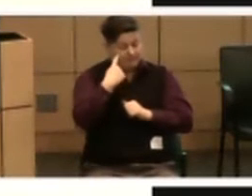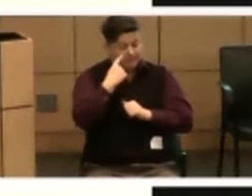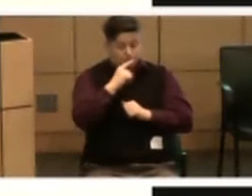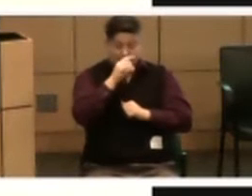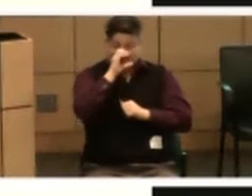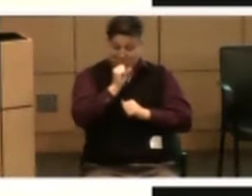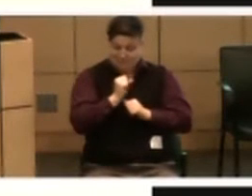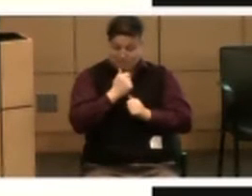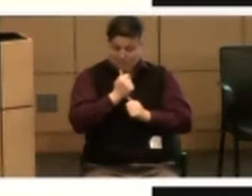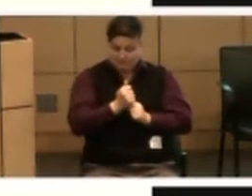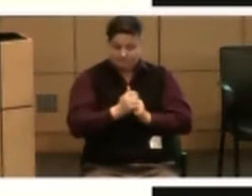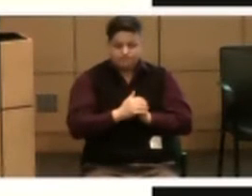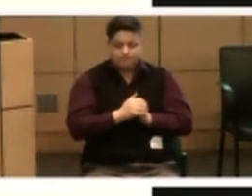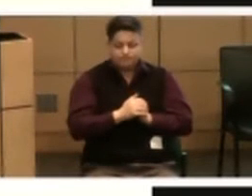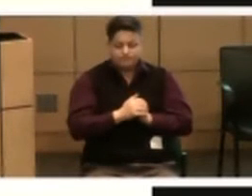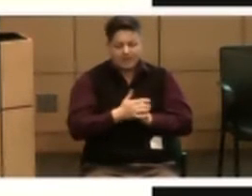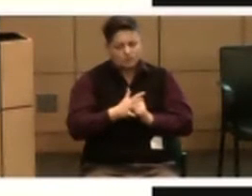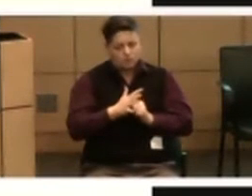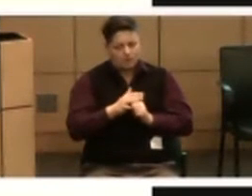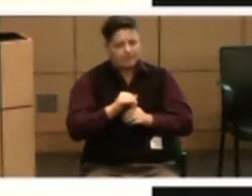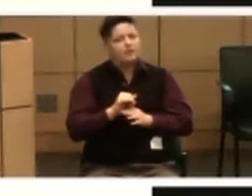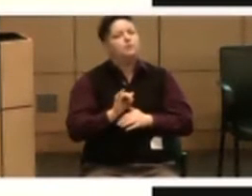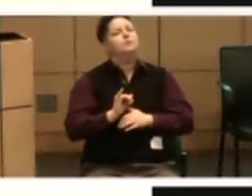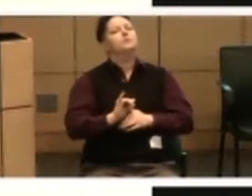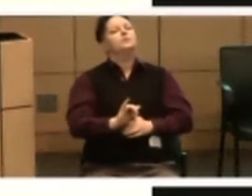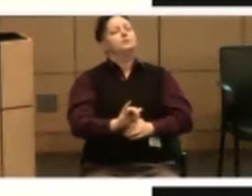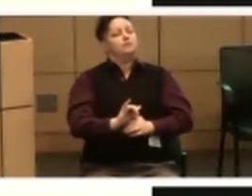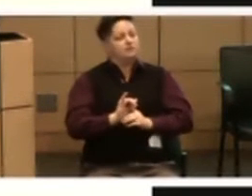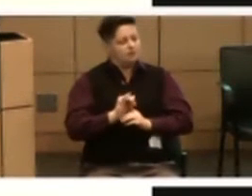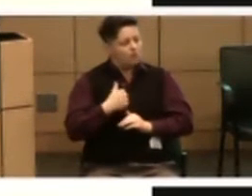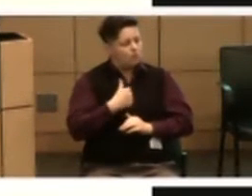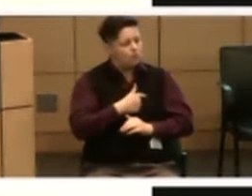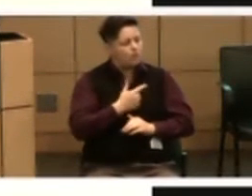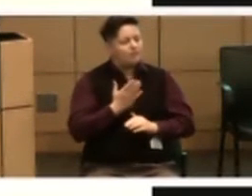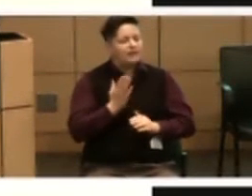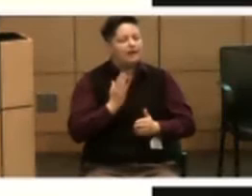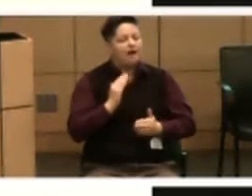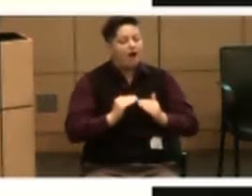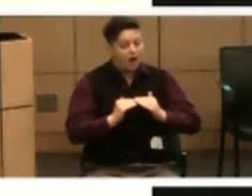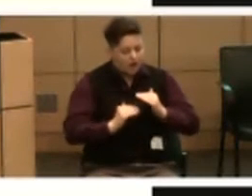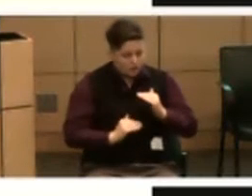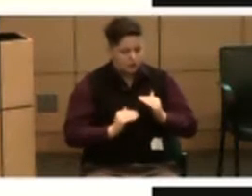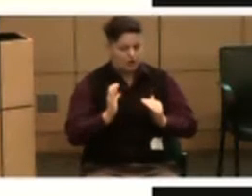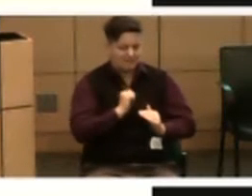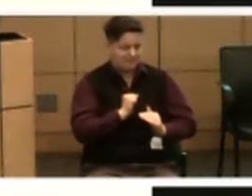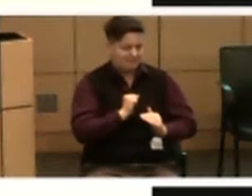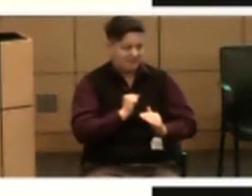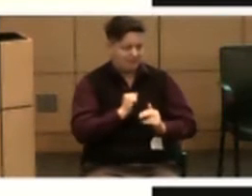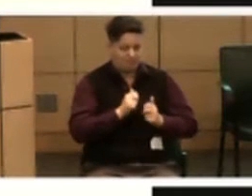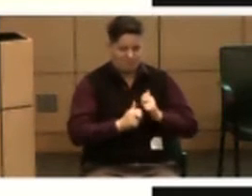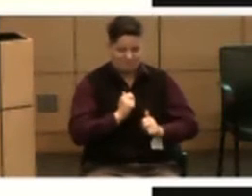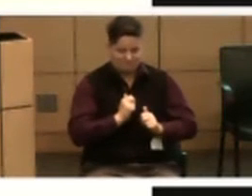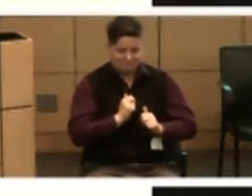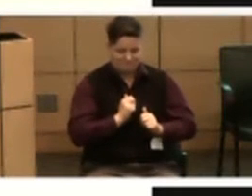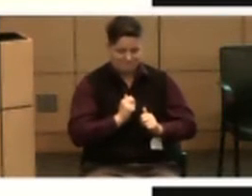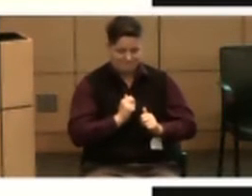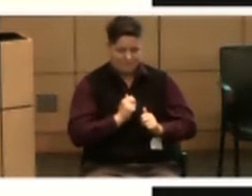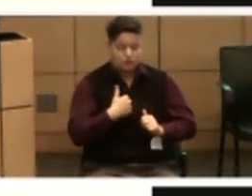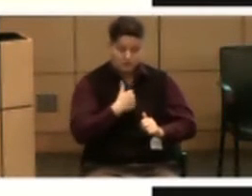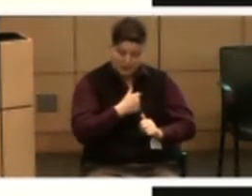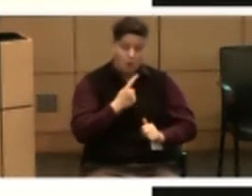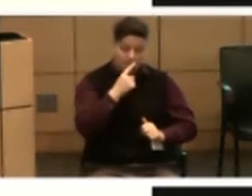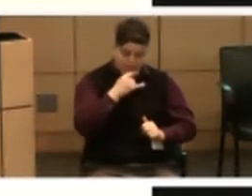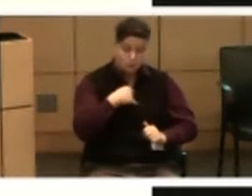compelling and sort of sobering, is we're probably underestimating. So we know that children with hearing loss really struggle in noisy environments,